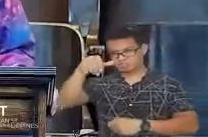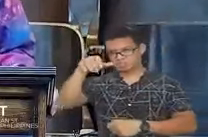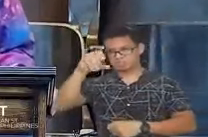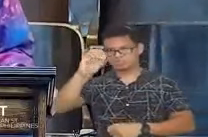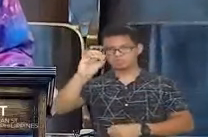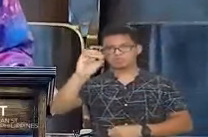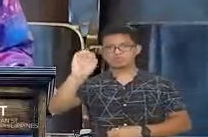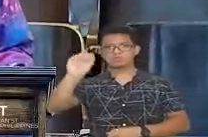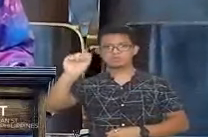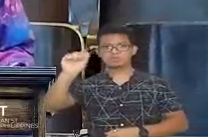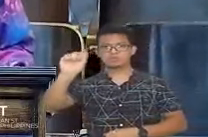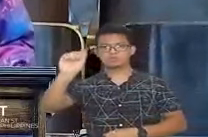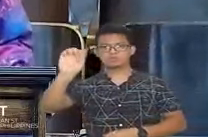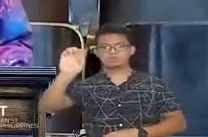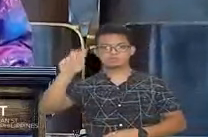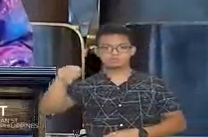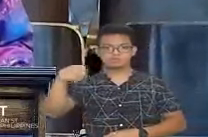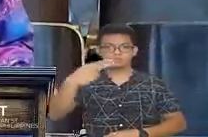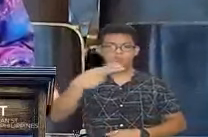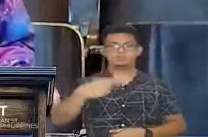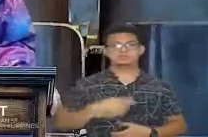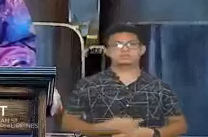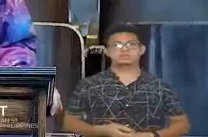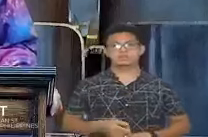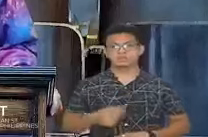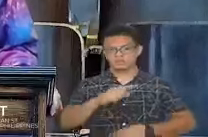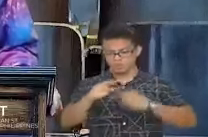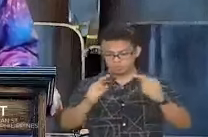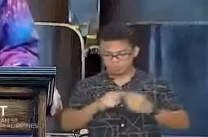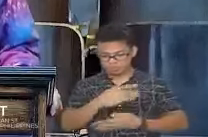When something happens like that, what will you do?